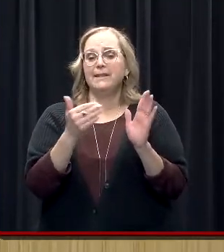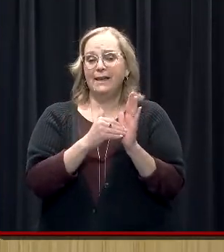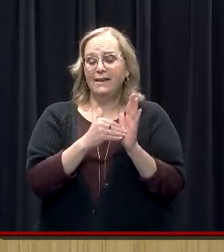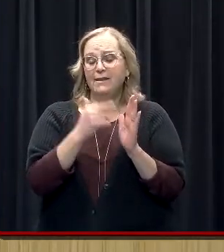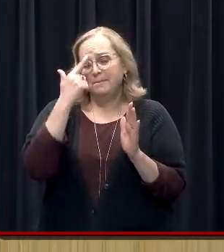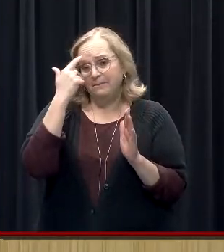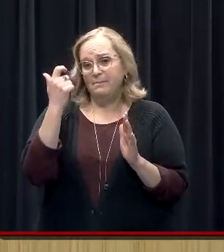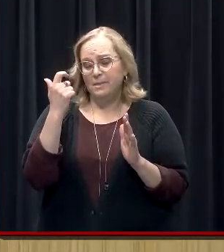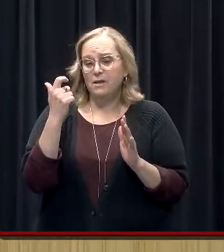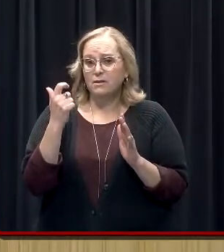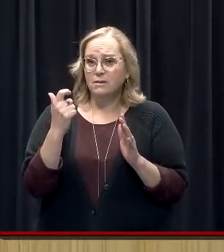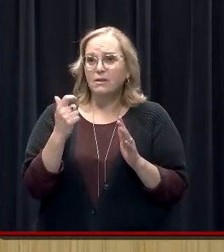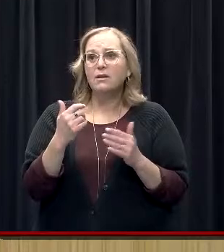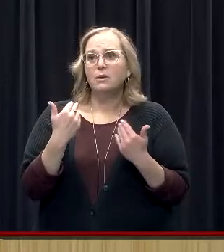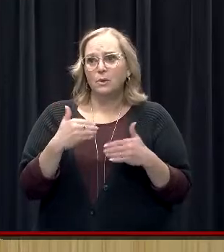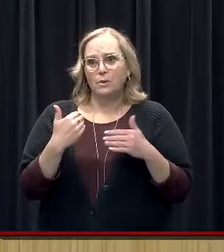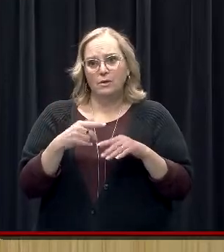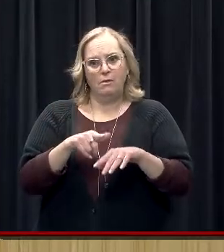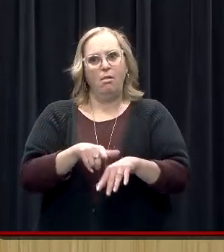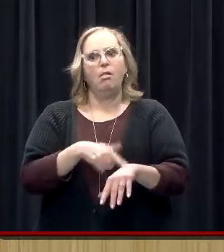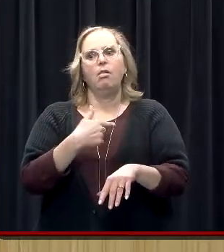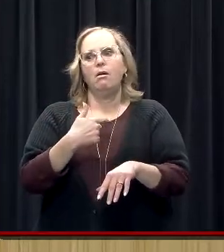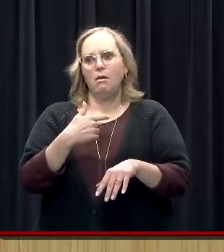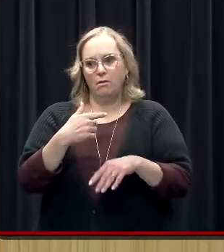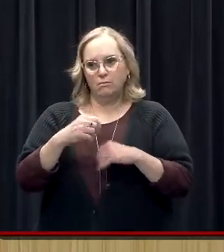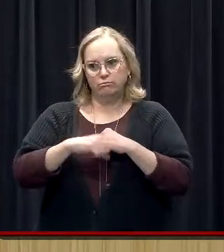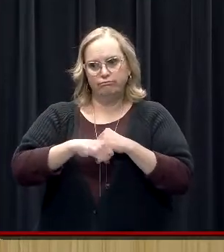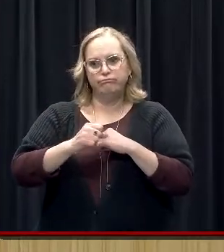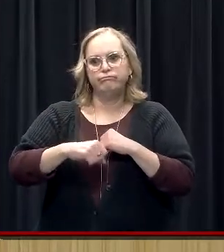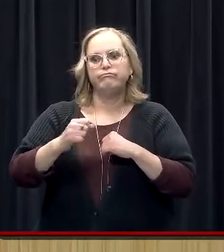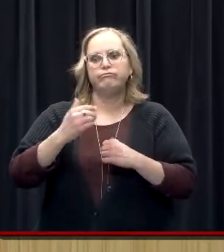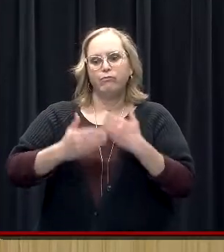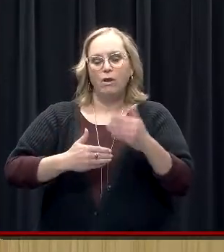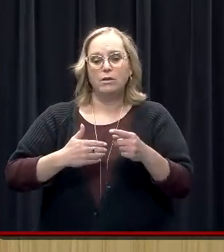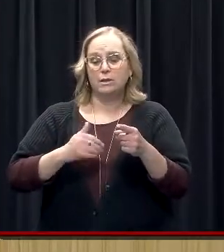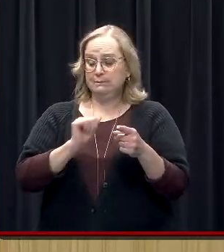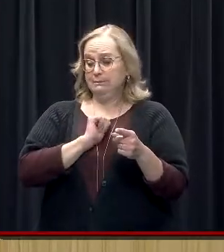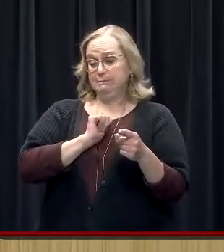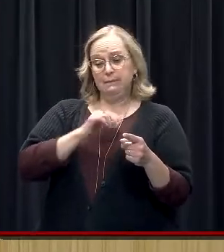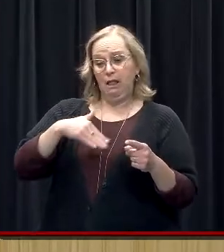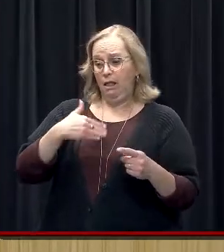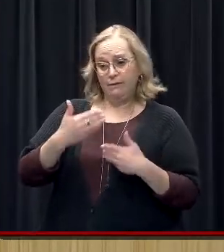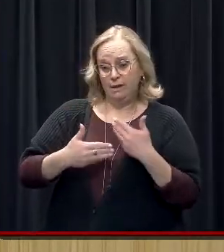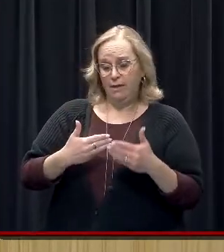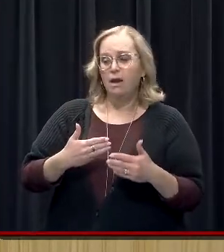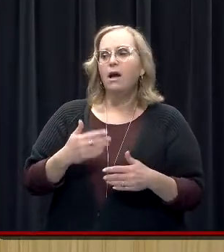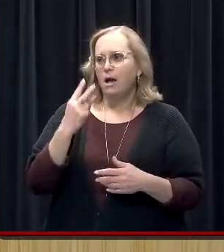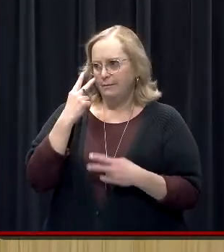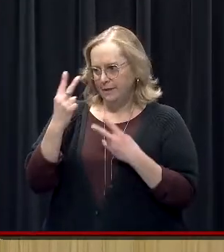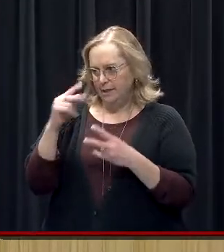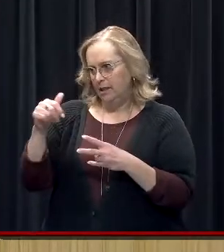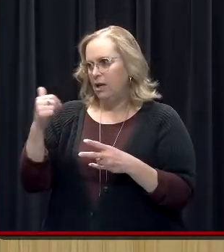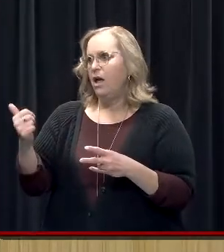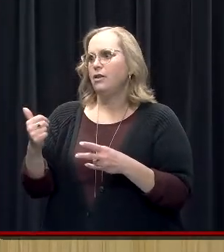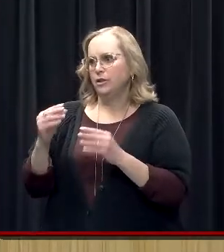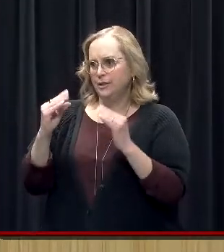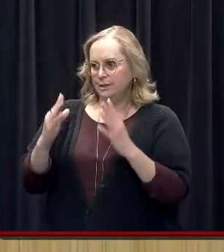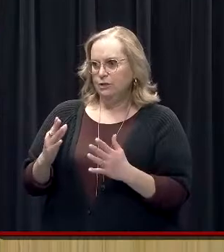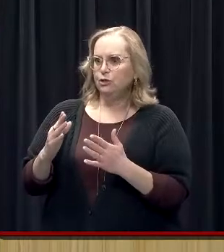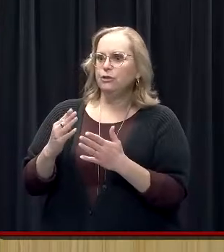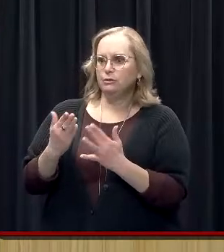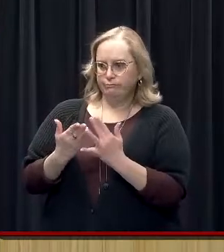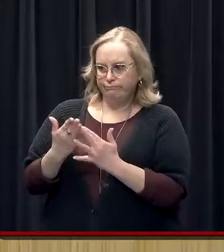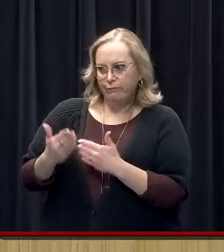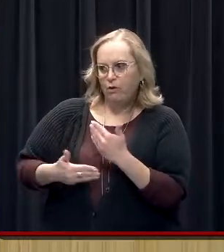it is a lengthy process. I've not done it, but I saw teachers go through that and signed off on things for them, and